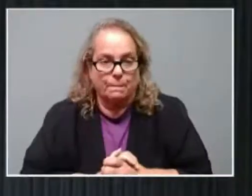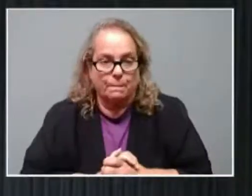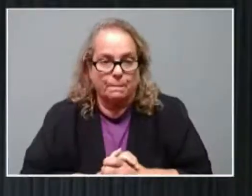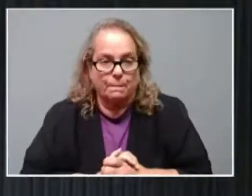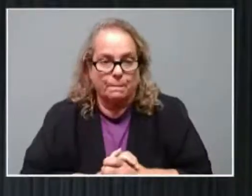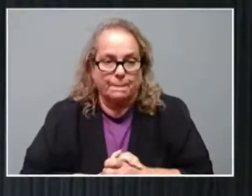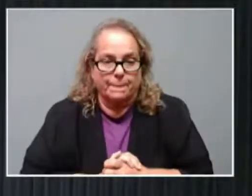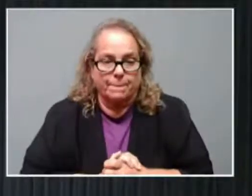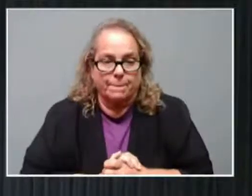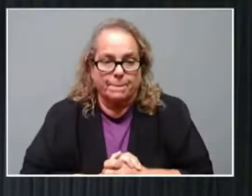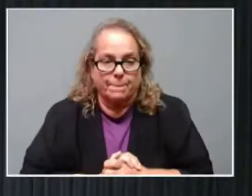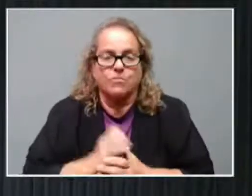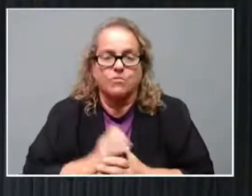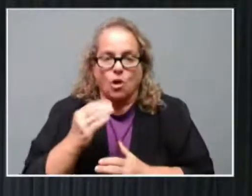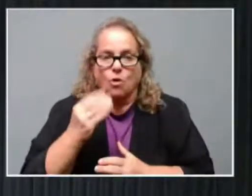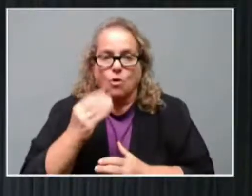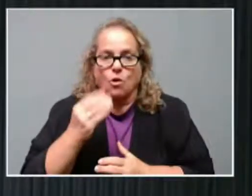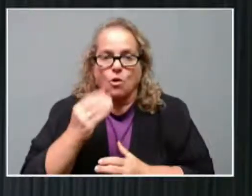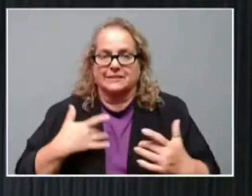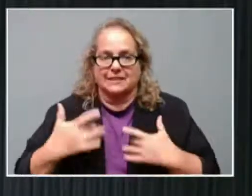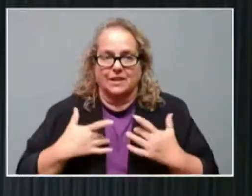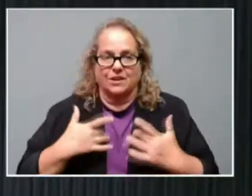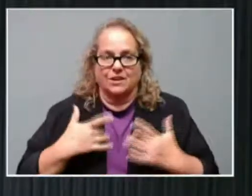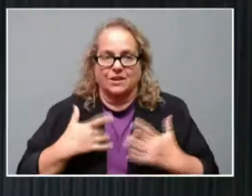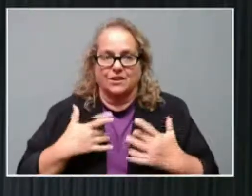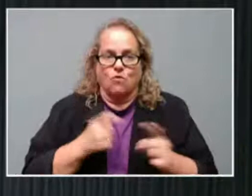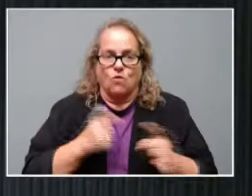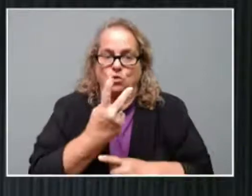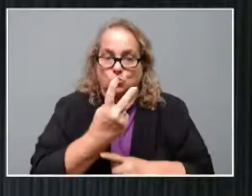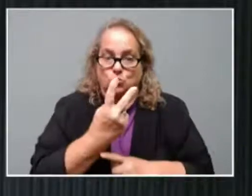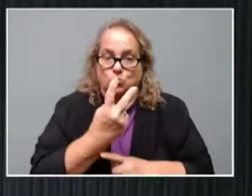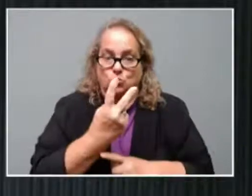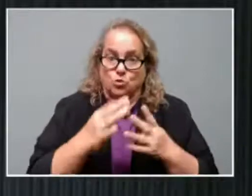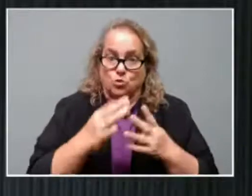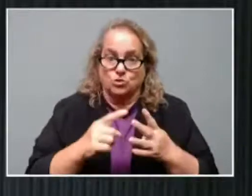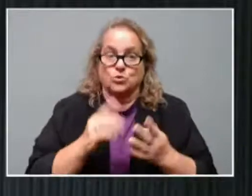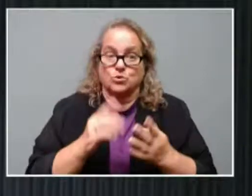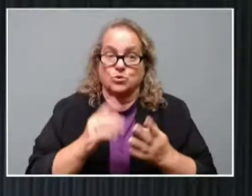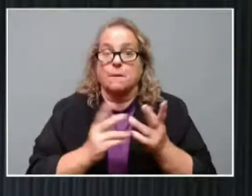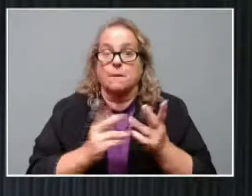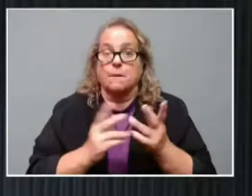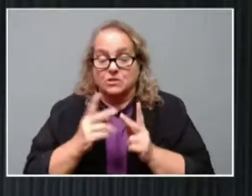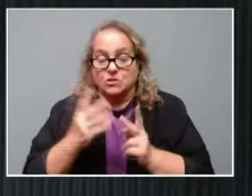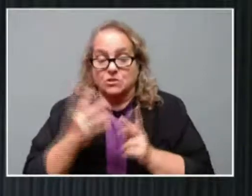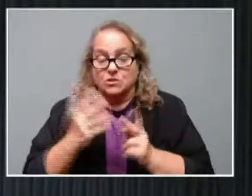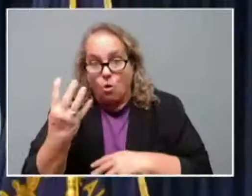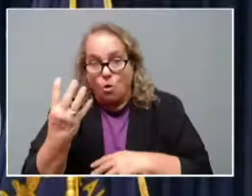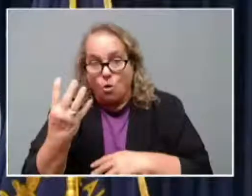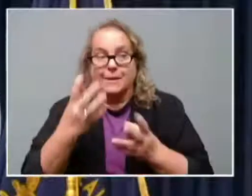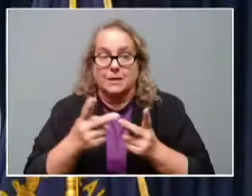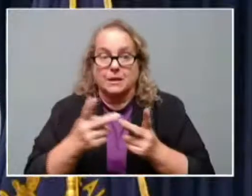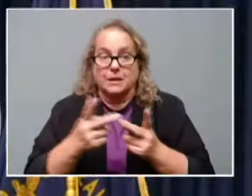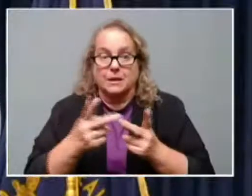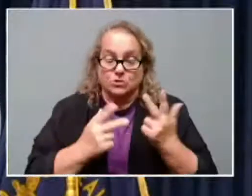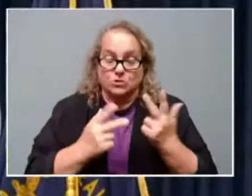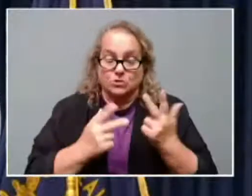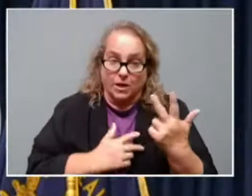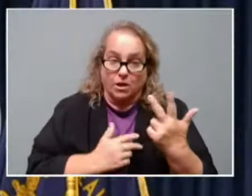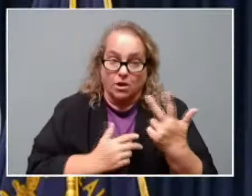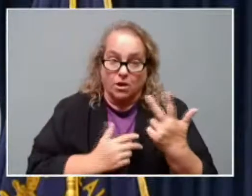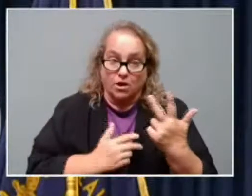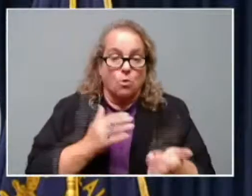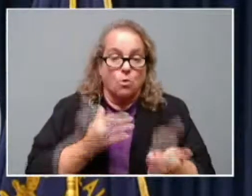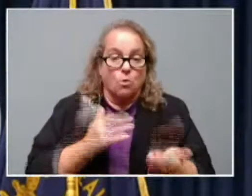So pretty exciting to go from 2 choices to, in some places, 4 choices, many places 3, like almost all of